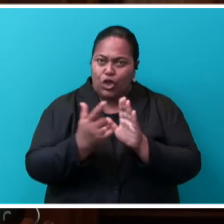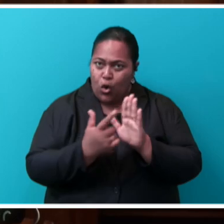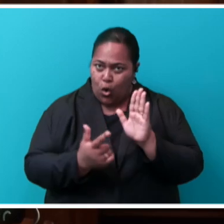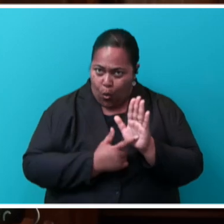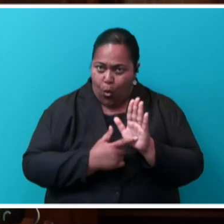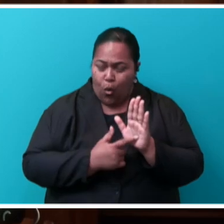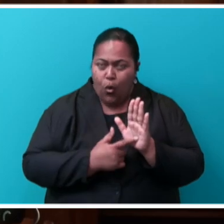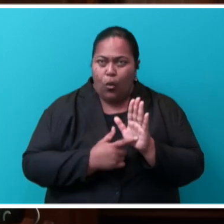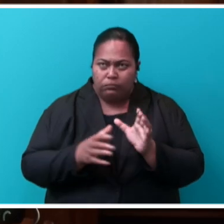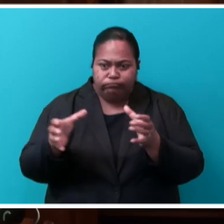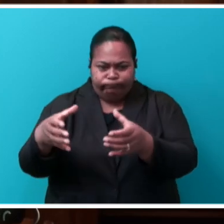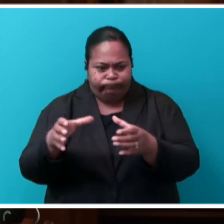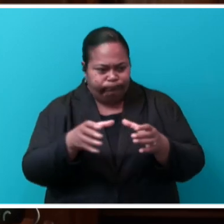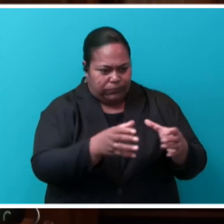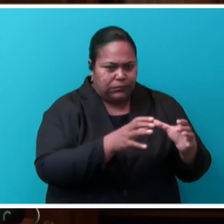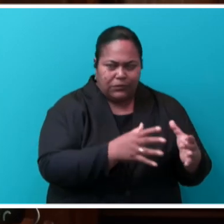encourage effective collaboration,